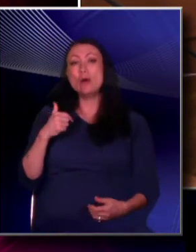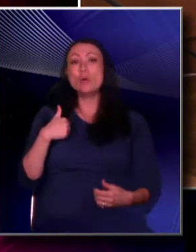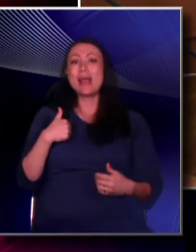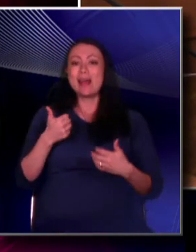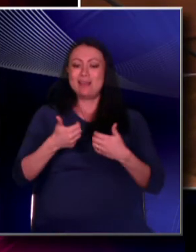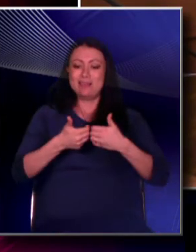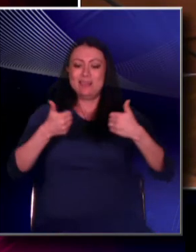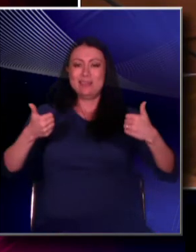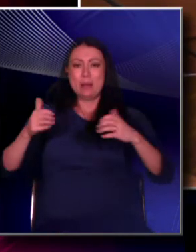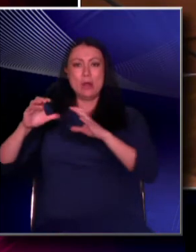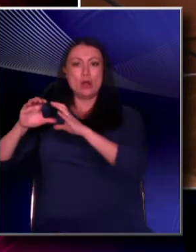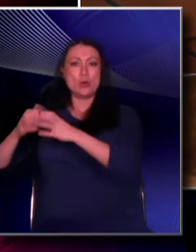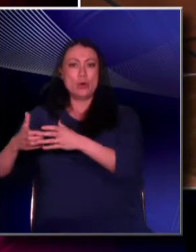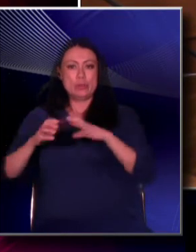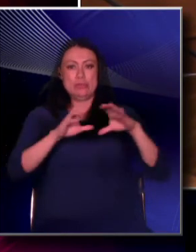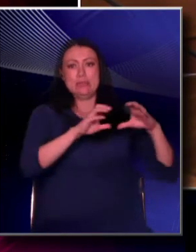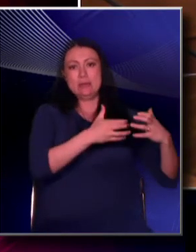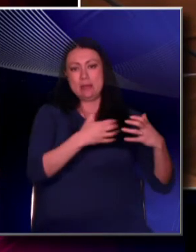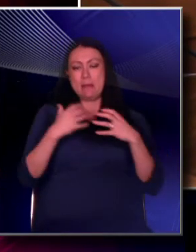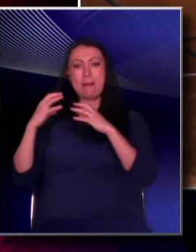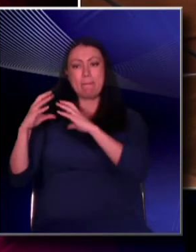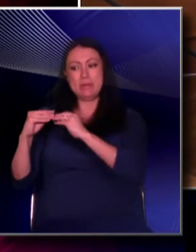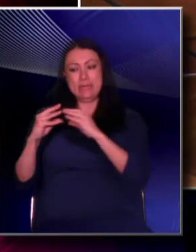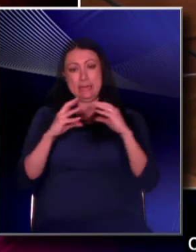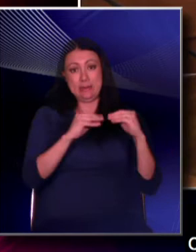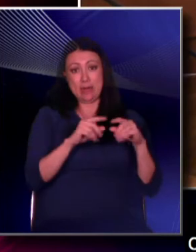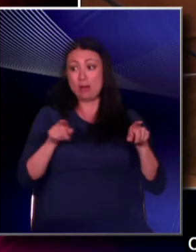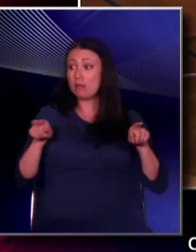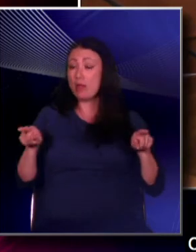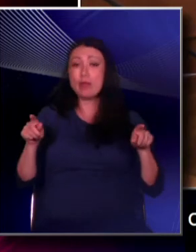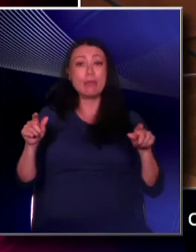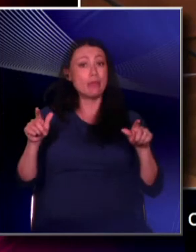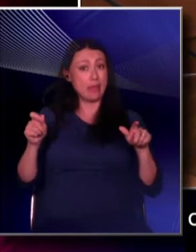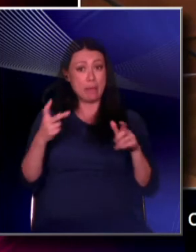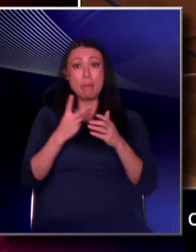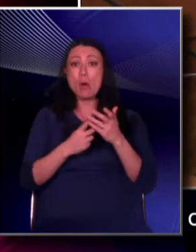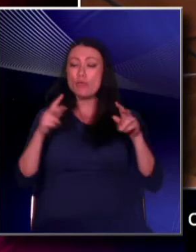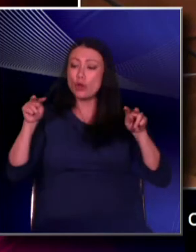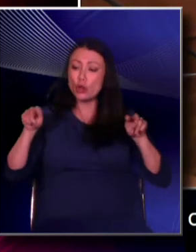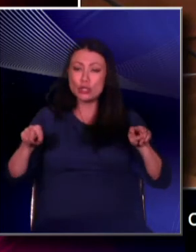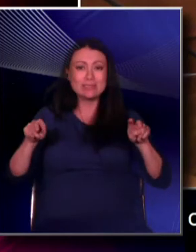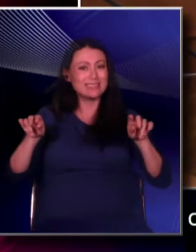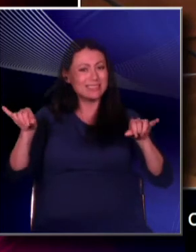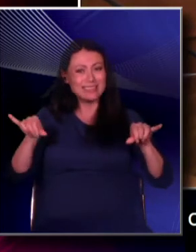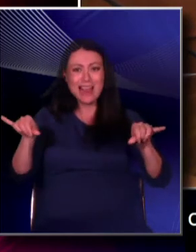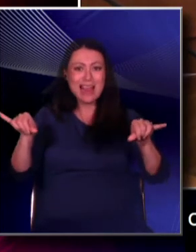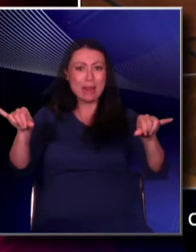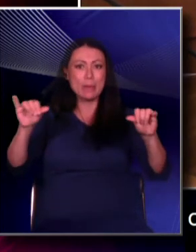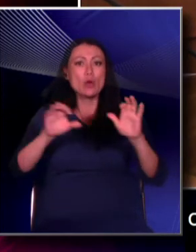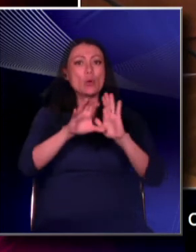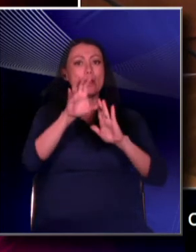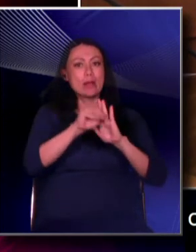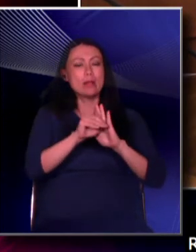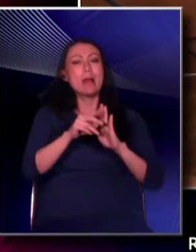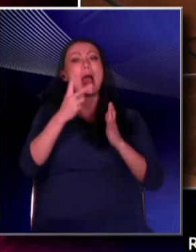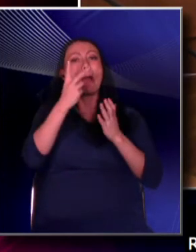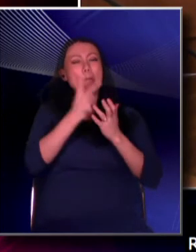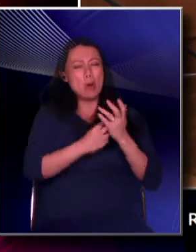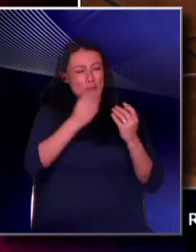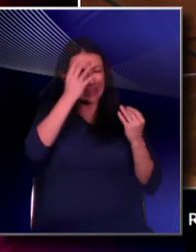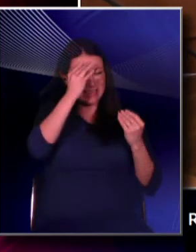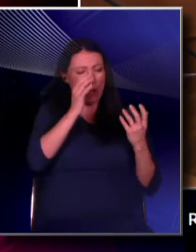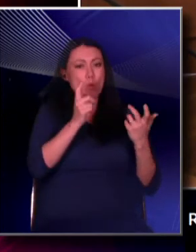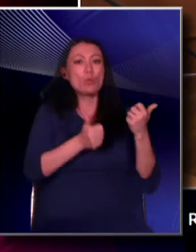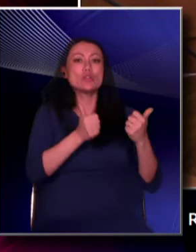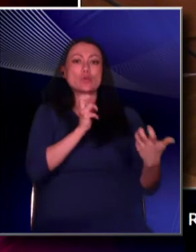groups meeting. Both of them looked at the same curriculum, and both of them reflected on what would be best to meet